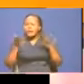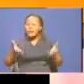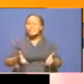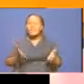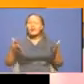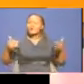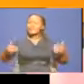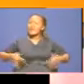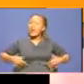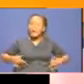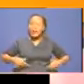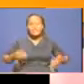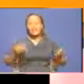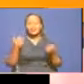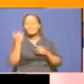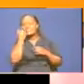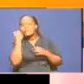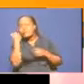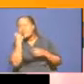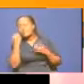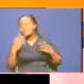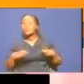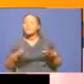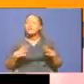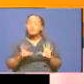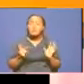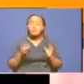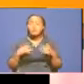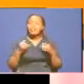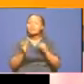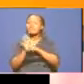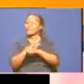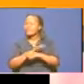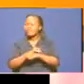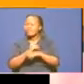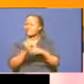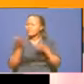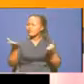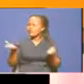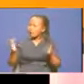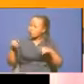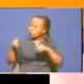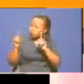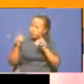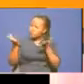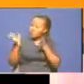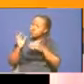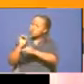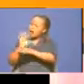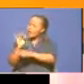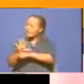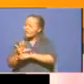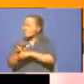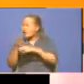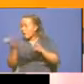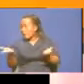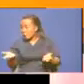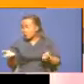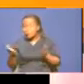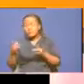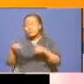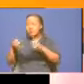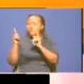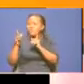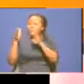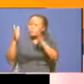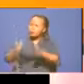patients, yes, showing up with COVID-19. So what would you advise as, you know, the extra caution